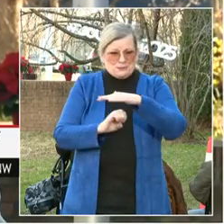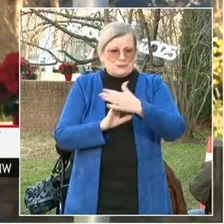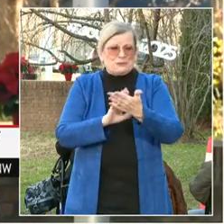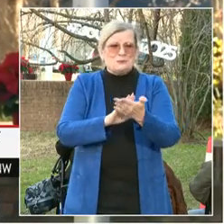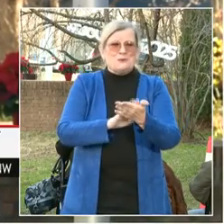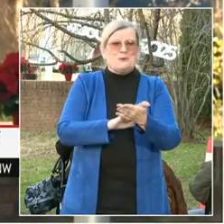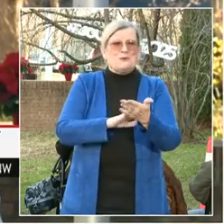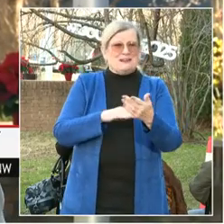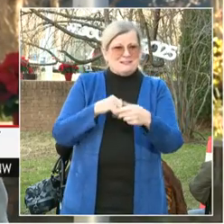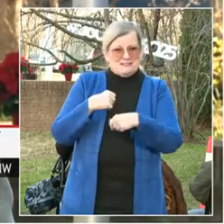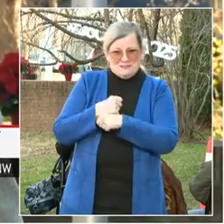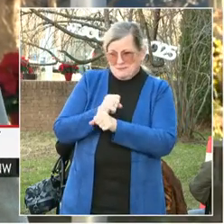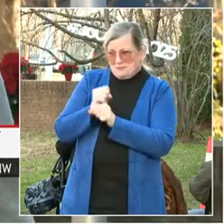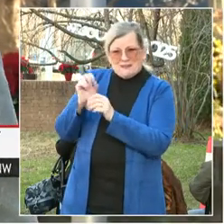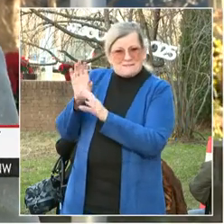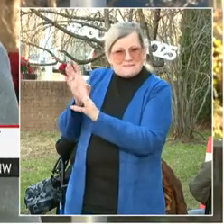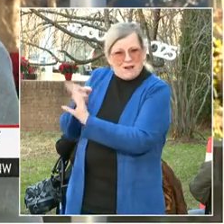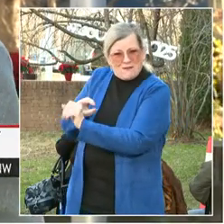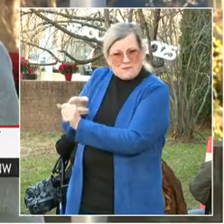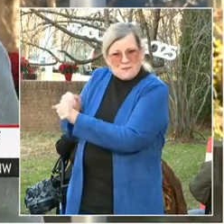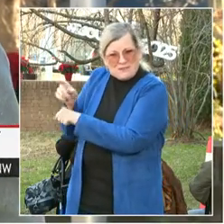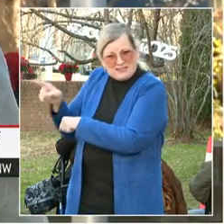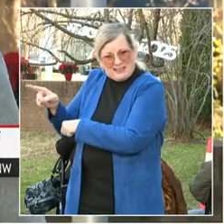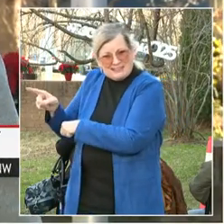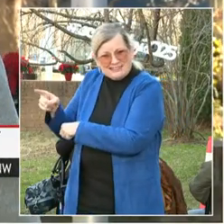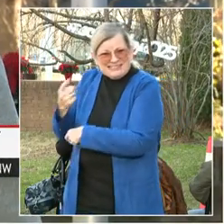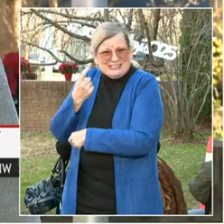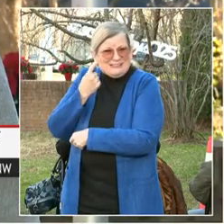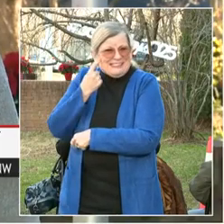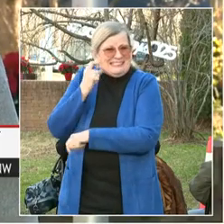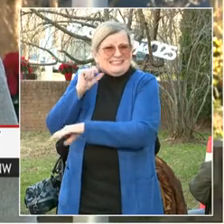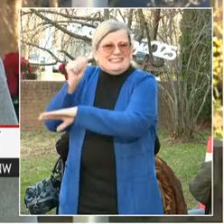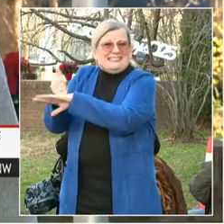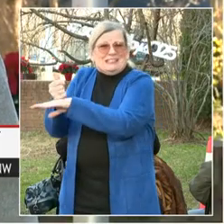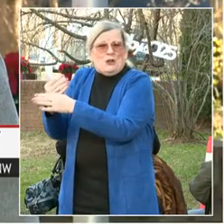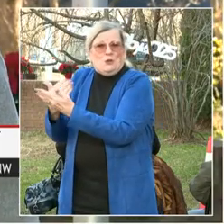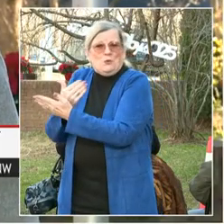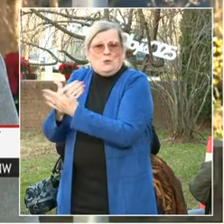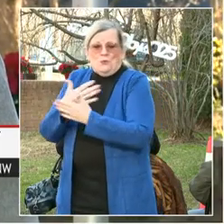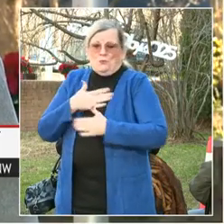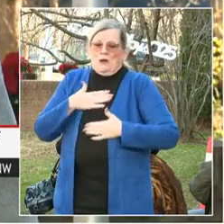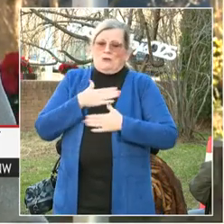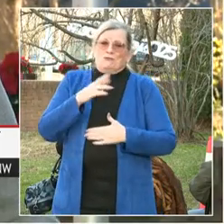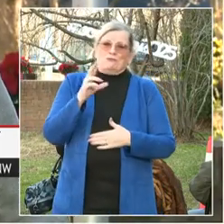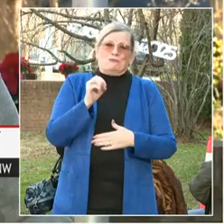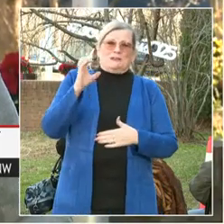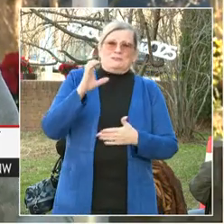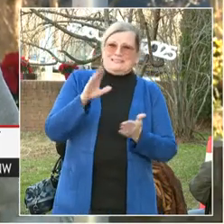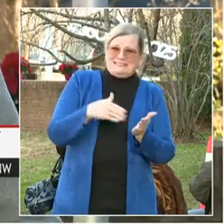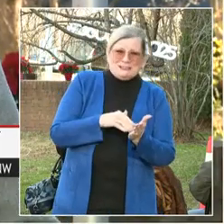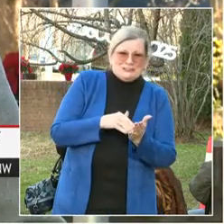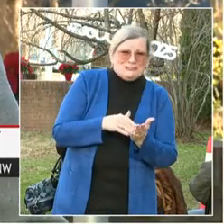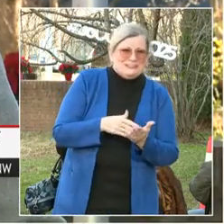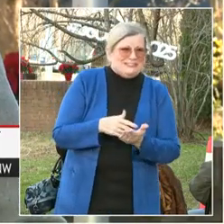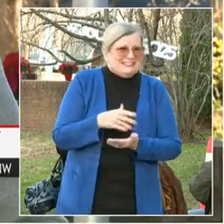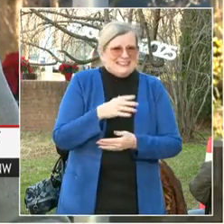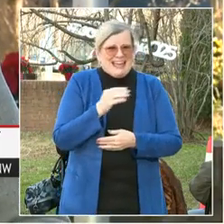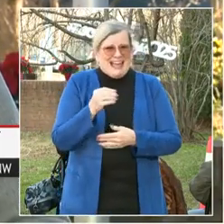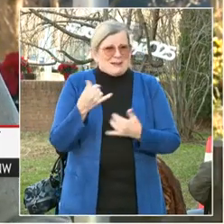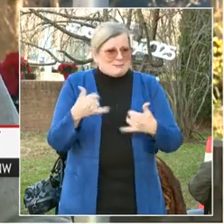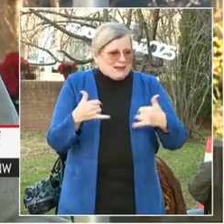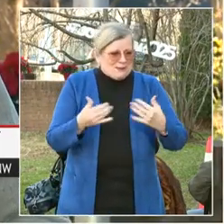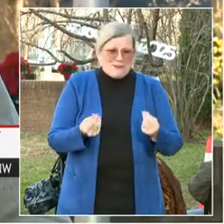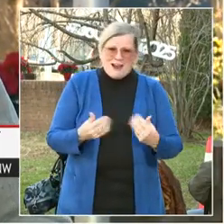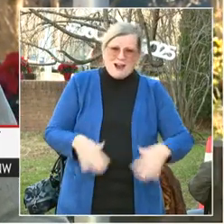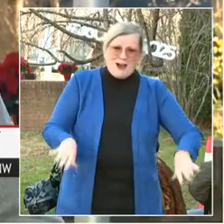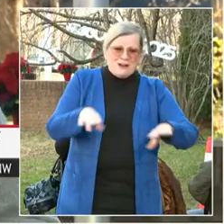addition of a new recreation center and playground space with Samantha, our former commissioner, and we're very proud